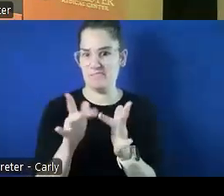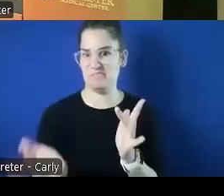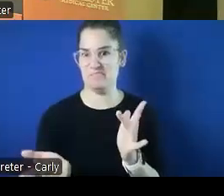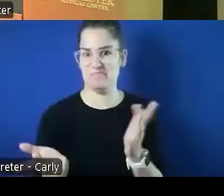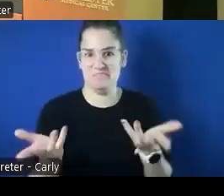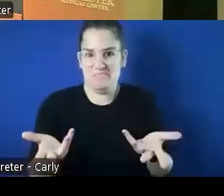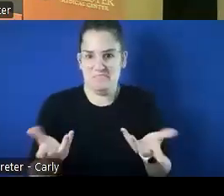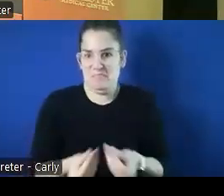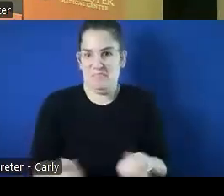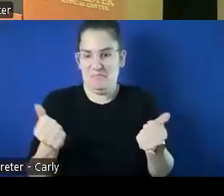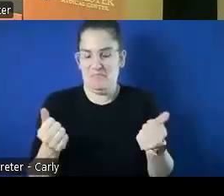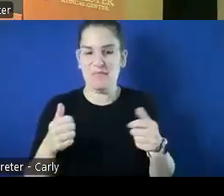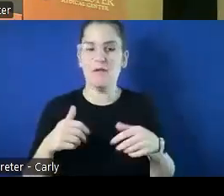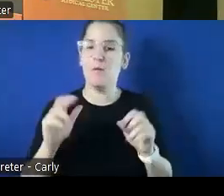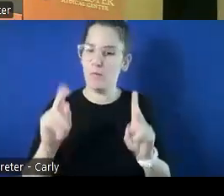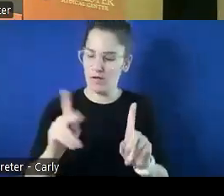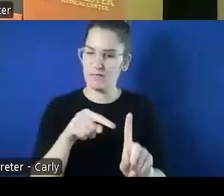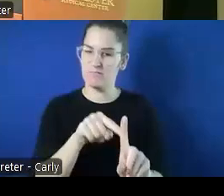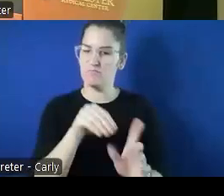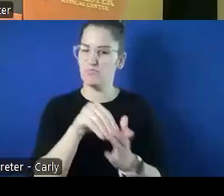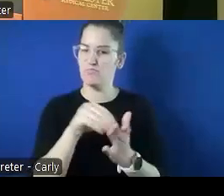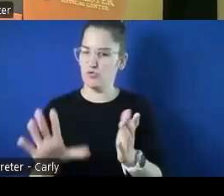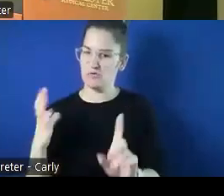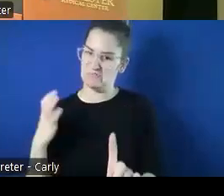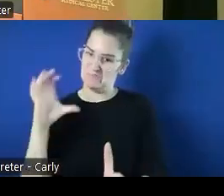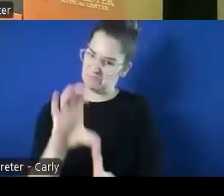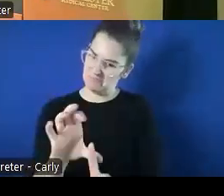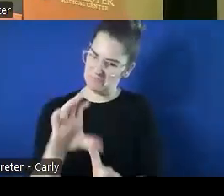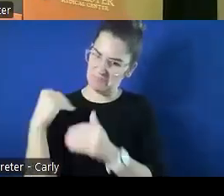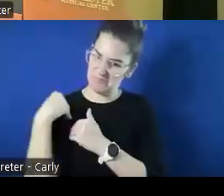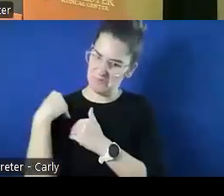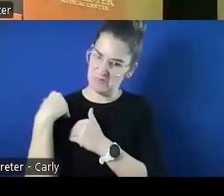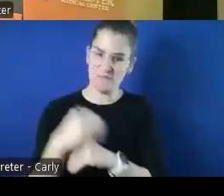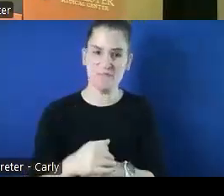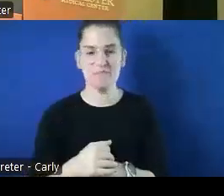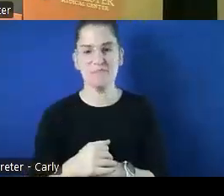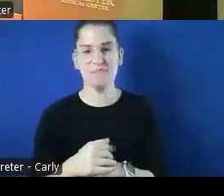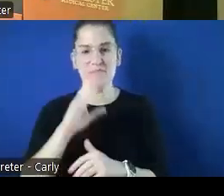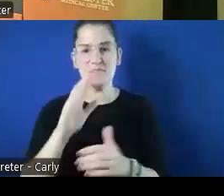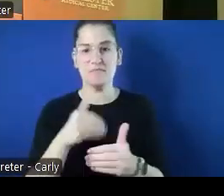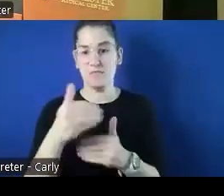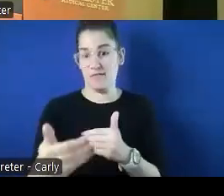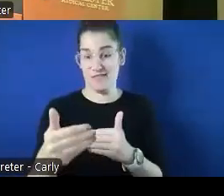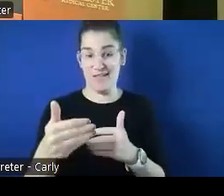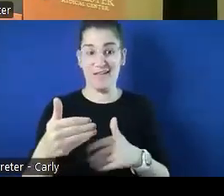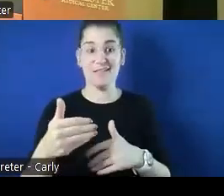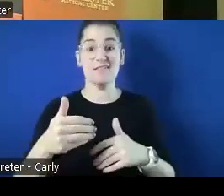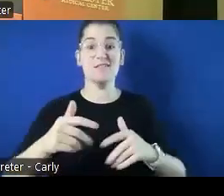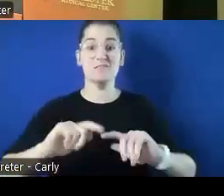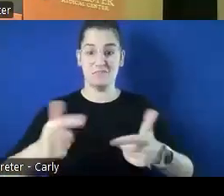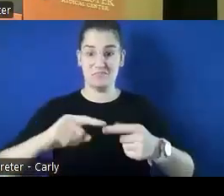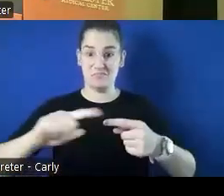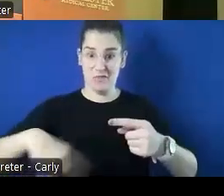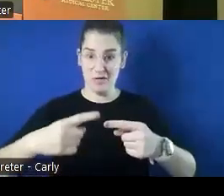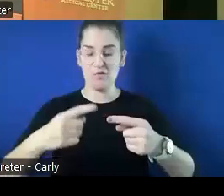the responsibility that of the student. And so in the sign-up form for the next round, I include a little blurb here that was